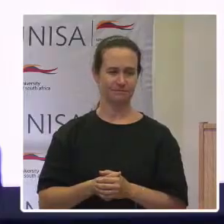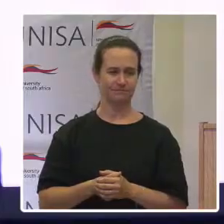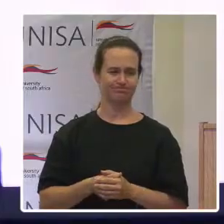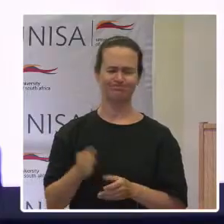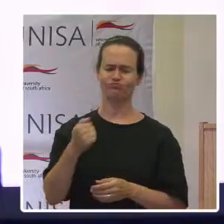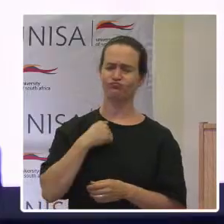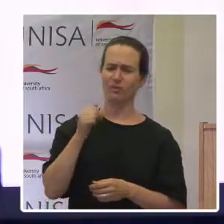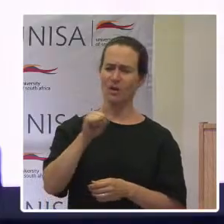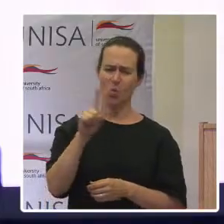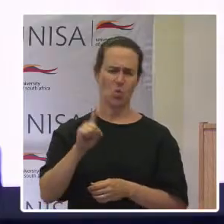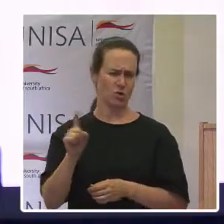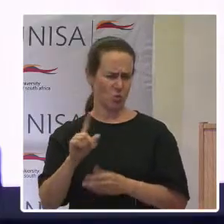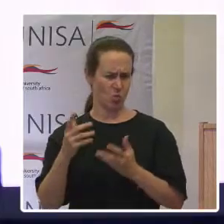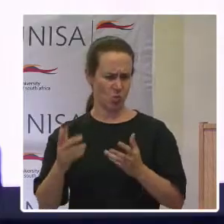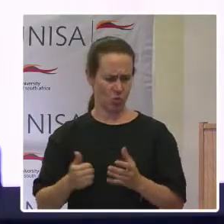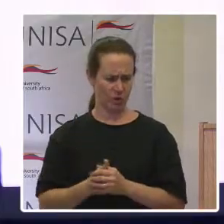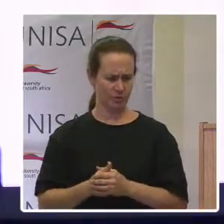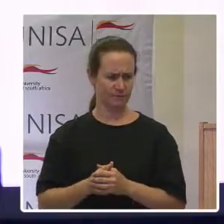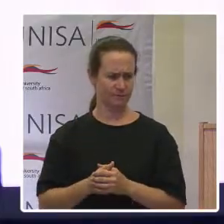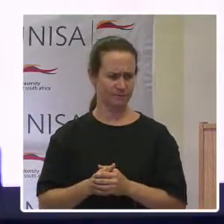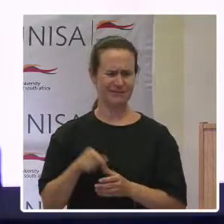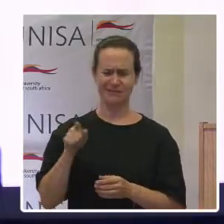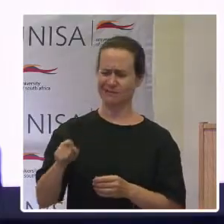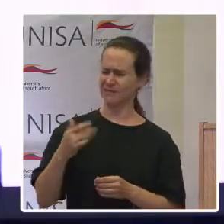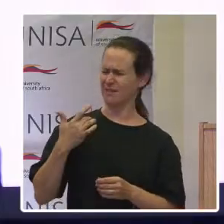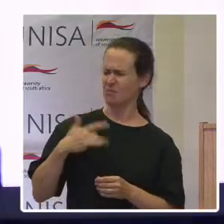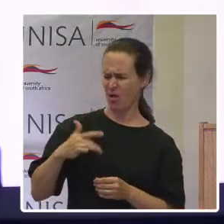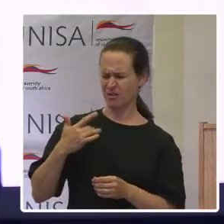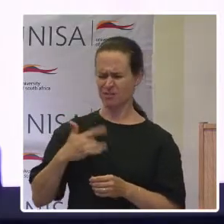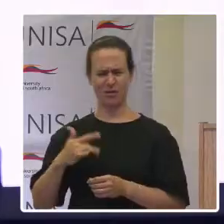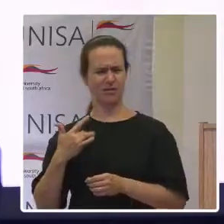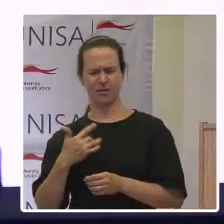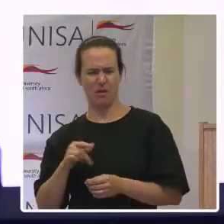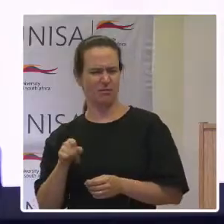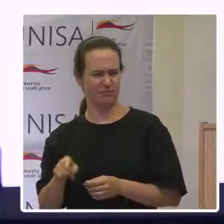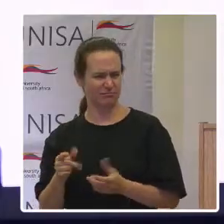question, the big question about these smart things,